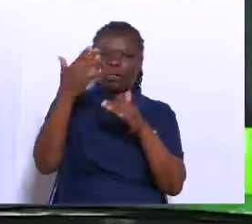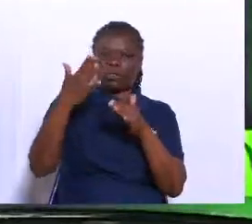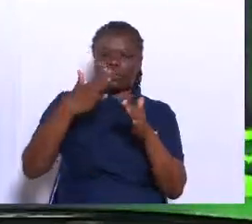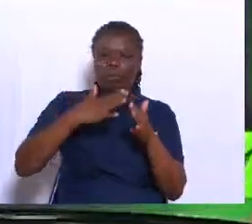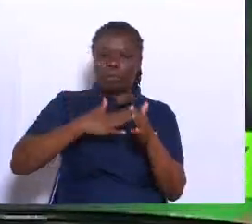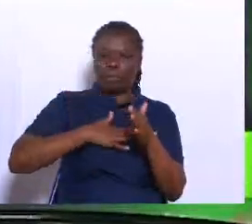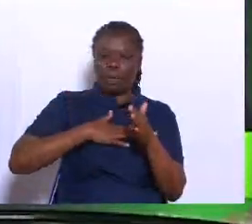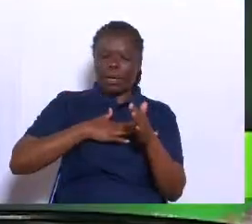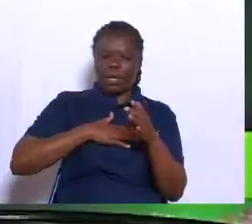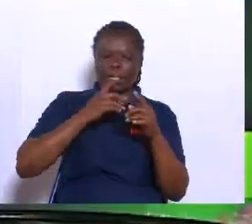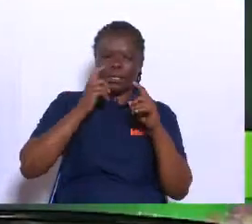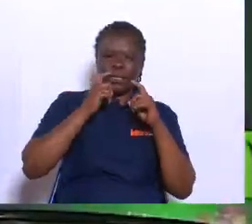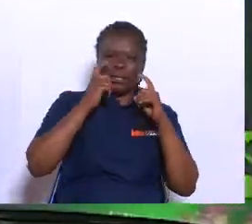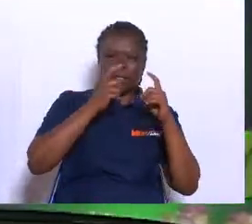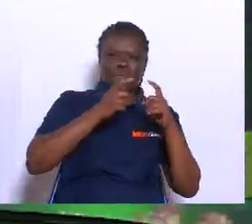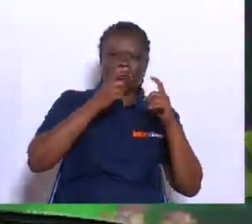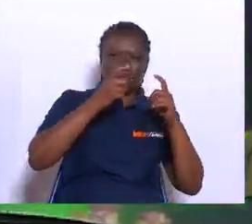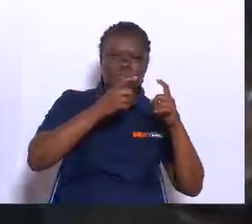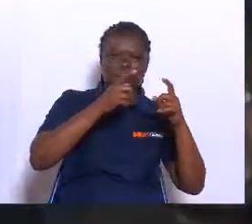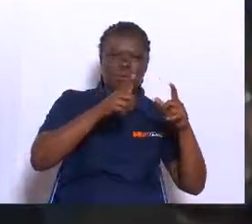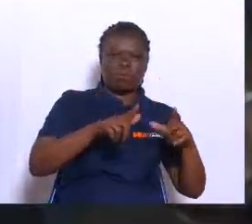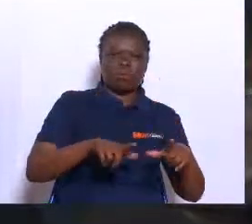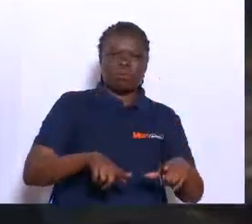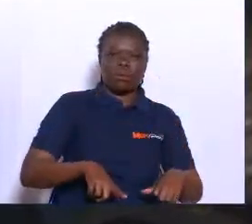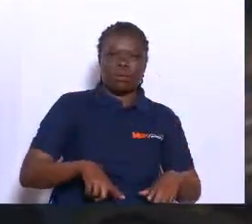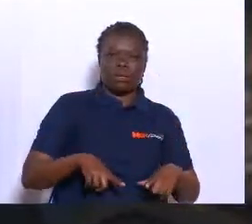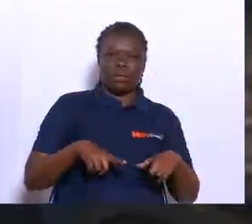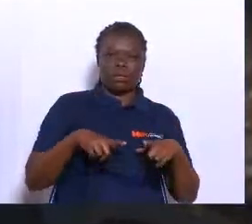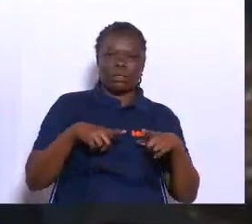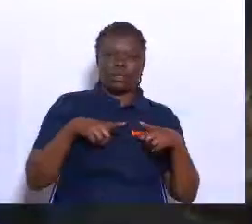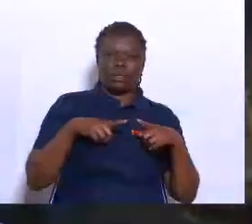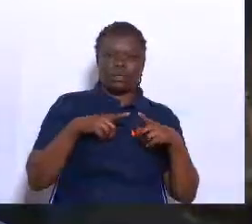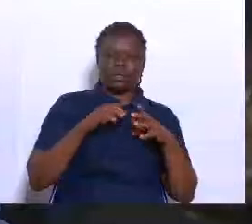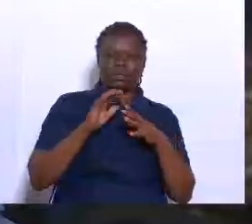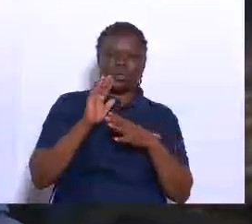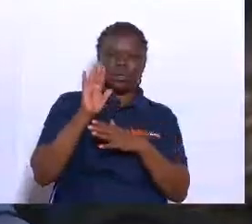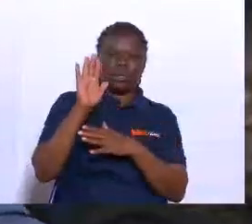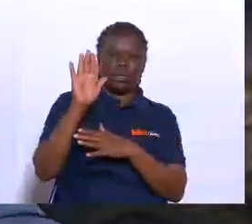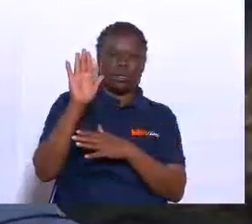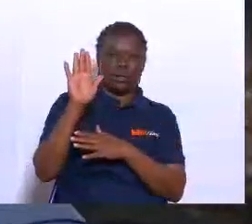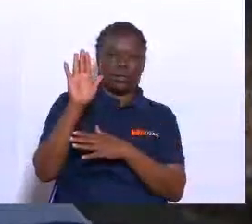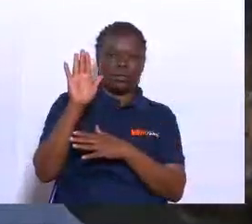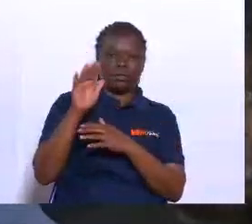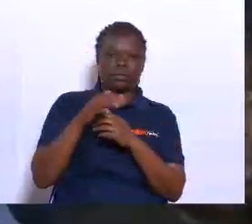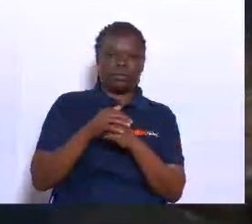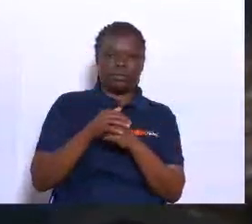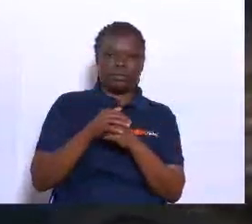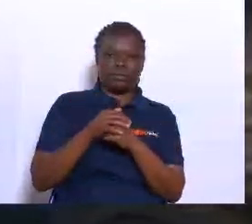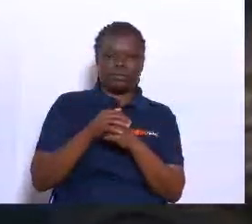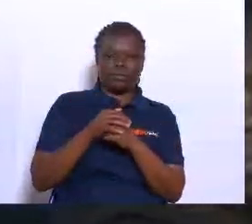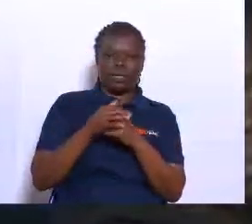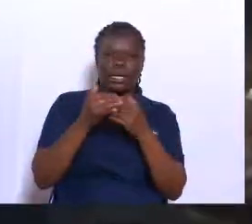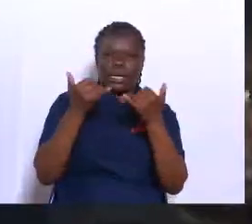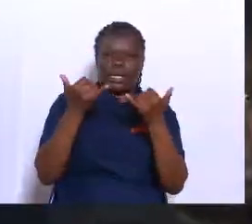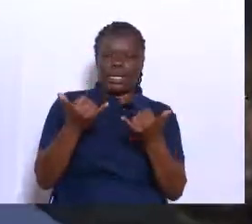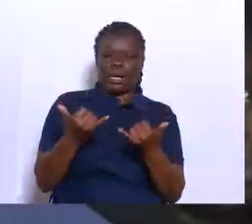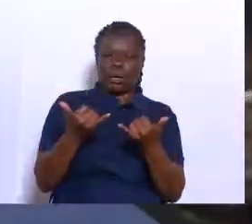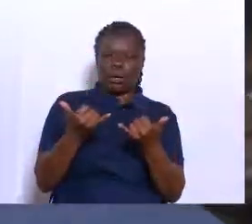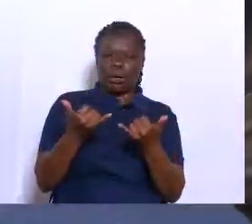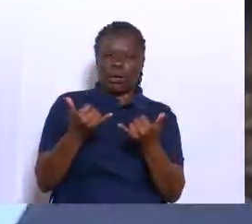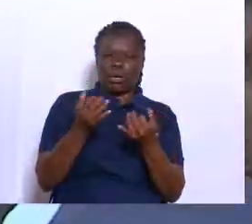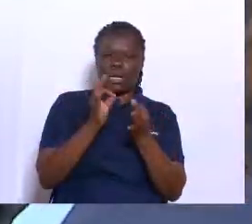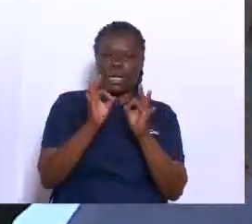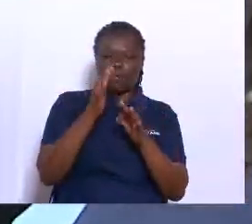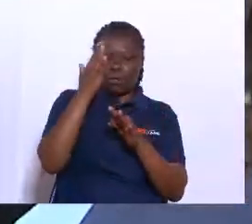my sin and into thyself. Wherever you are just now, Jesus, if you